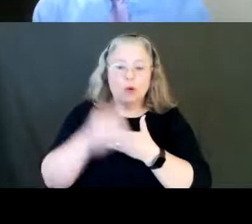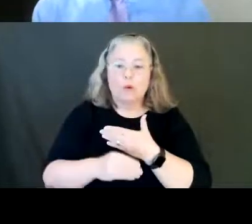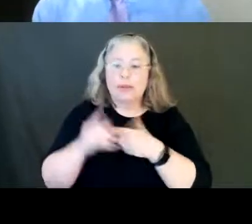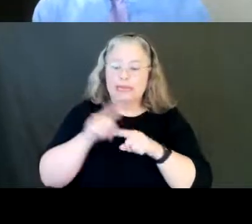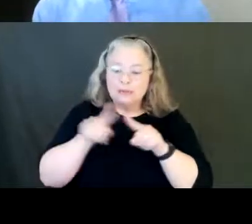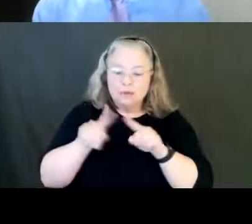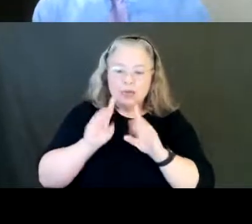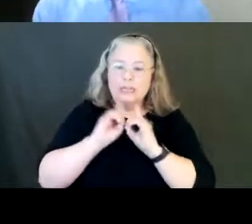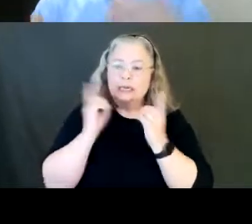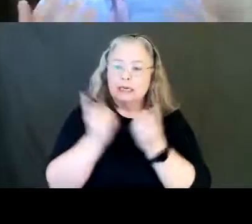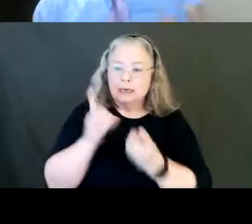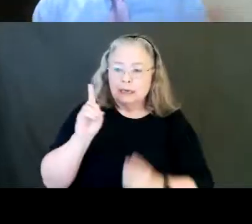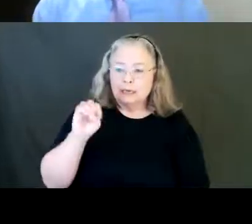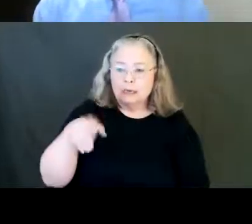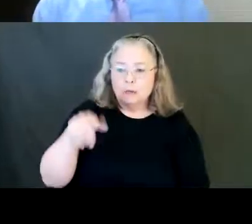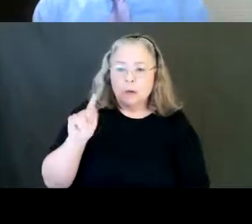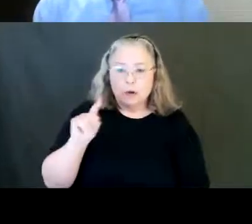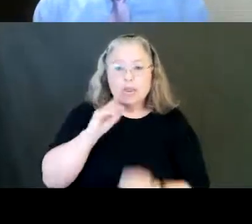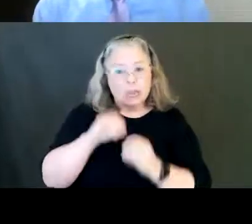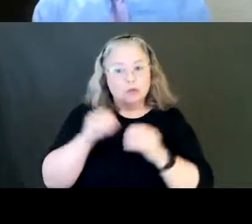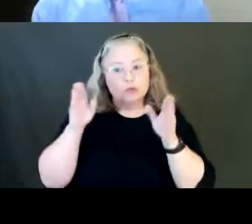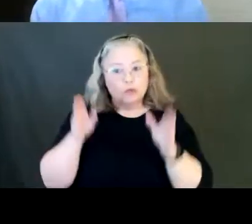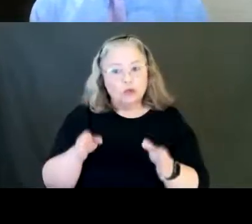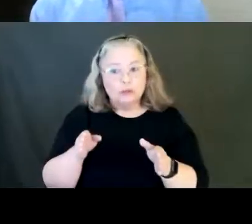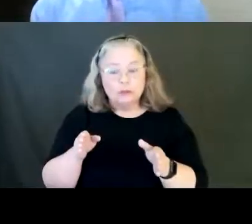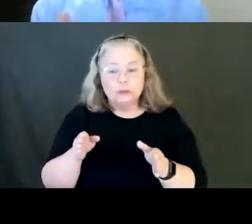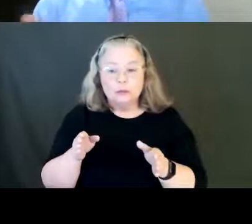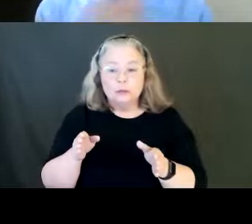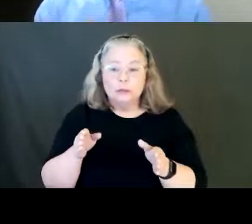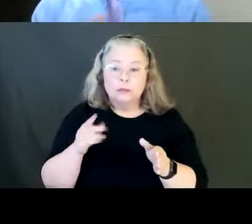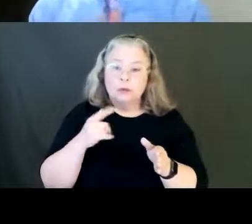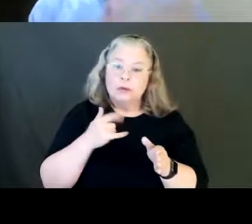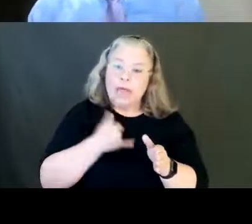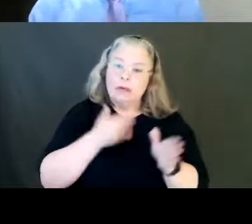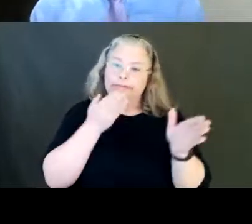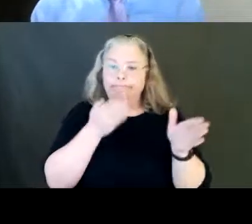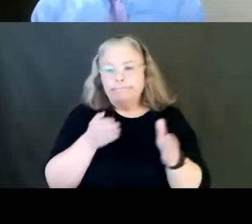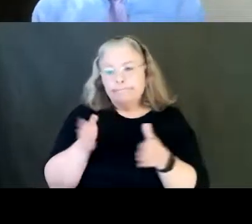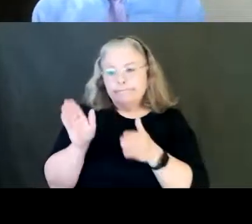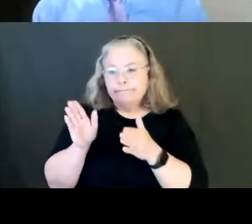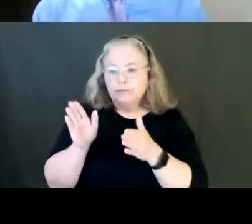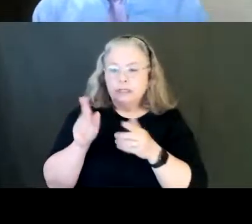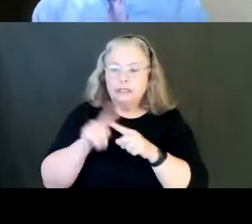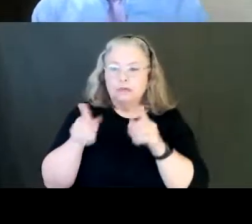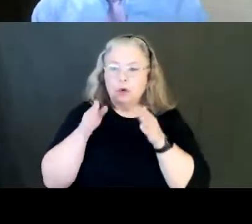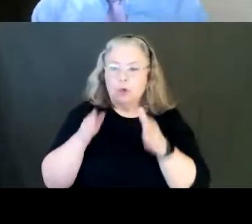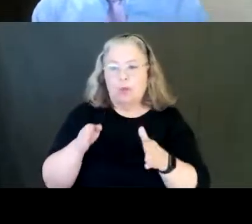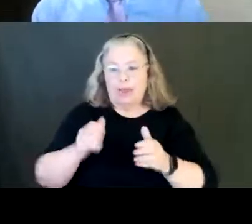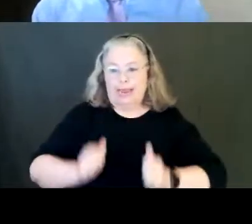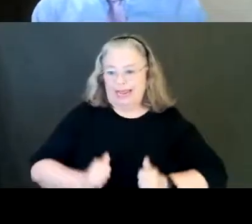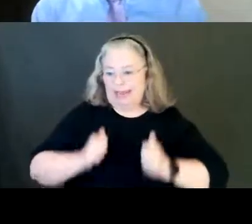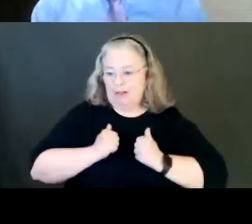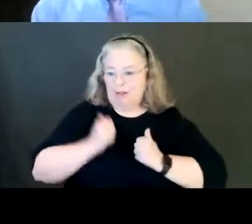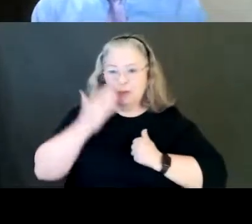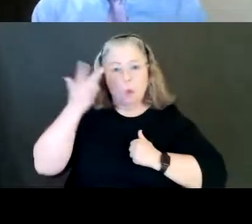departments, it was primarily in person. And so we've moved to a different kind of way of living with COVID. And